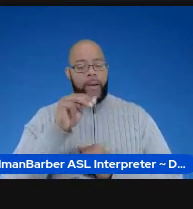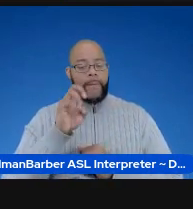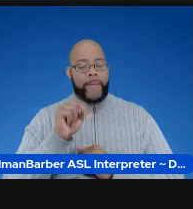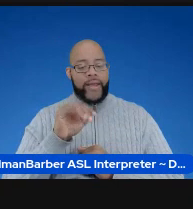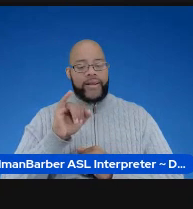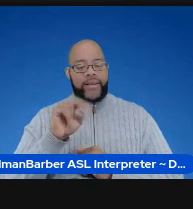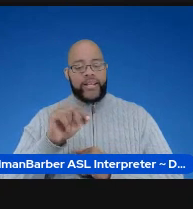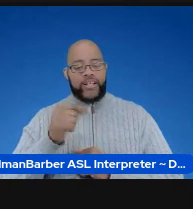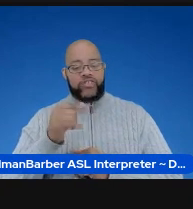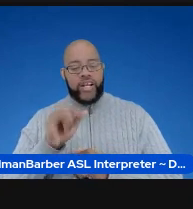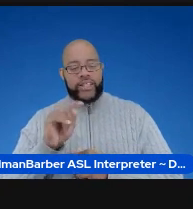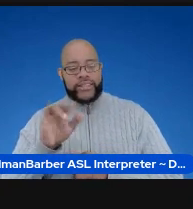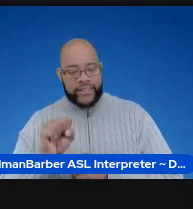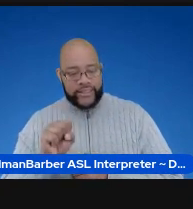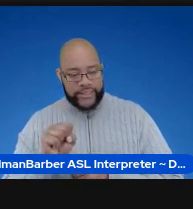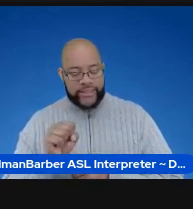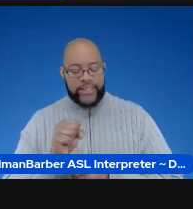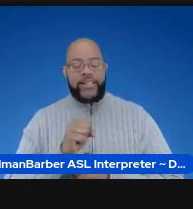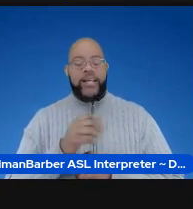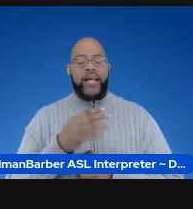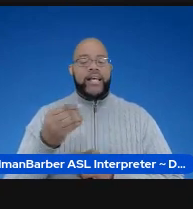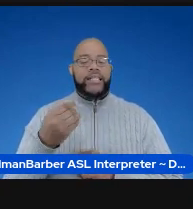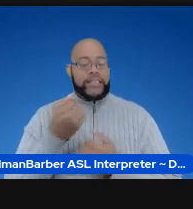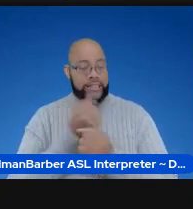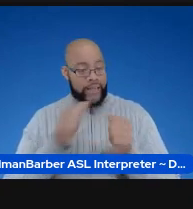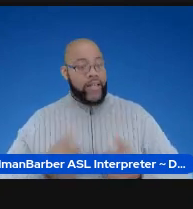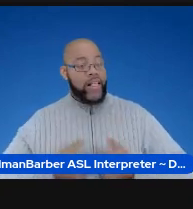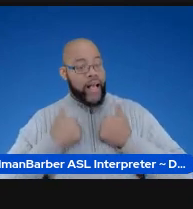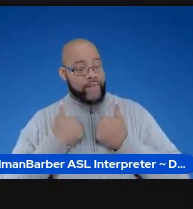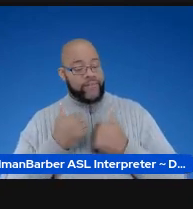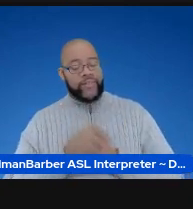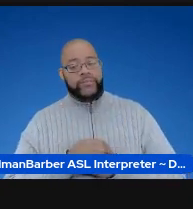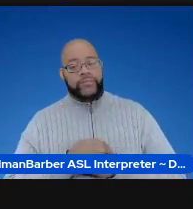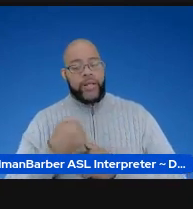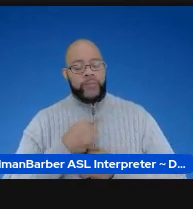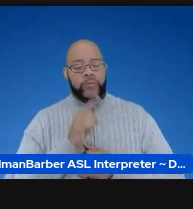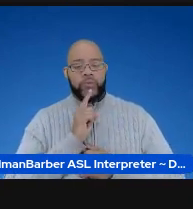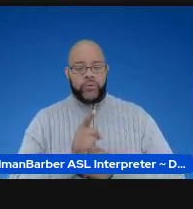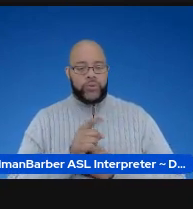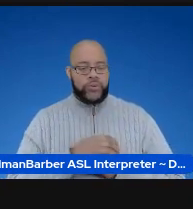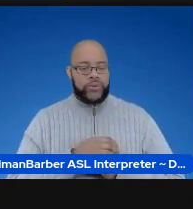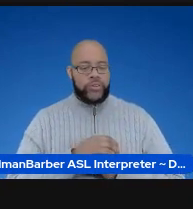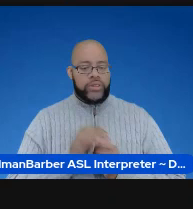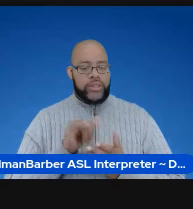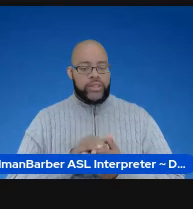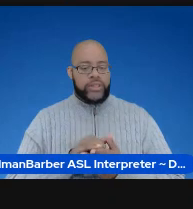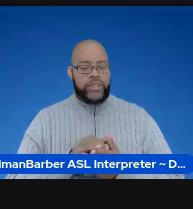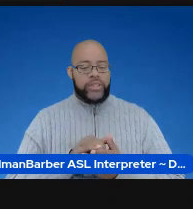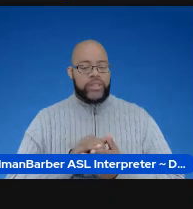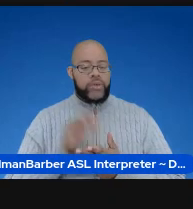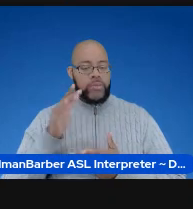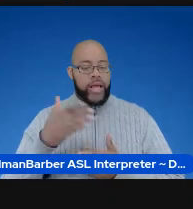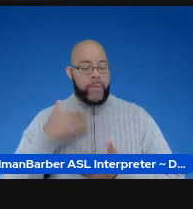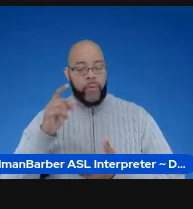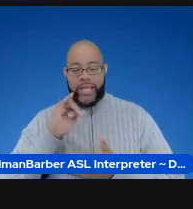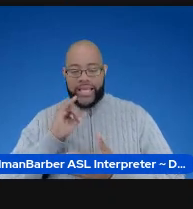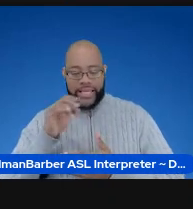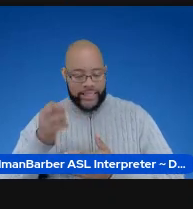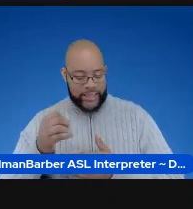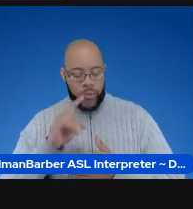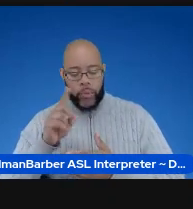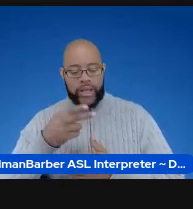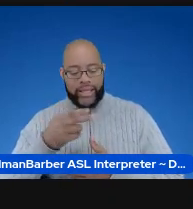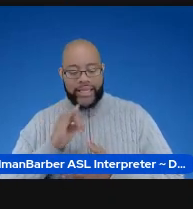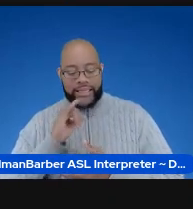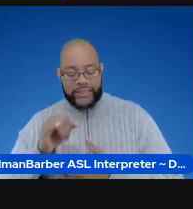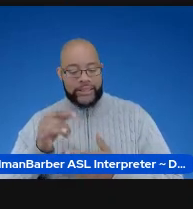meningitis, and it has saved life. And I'm sure BT will be happy wherever he is,